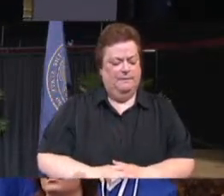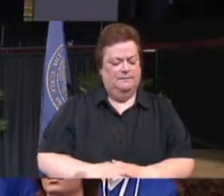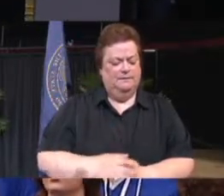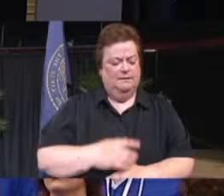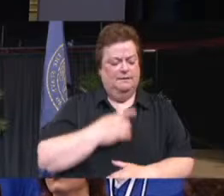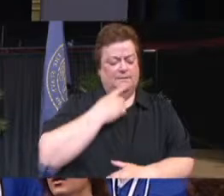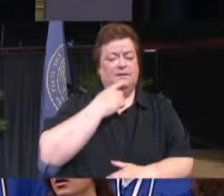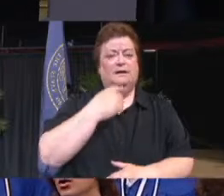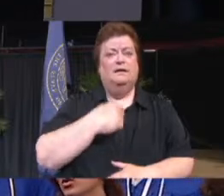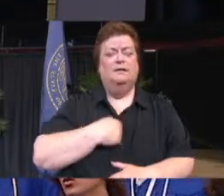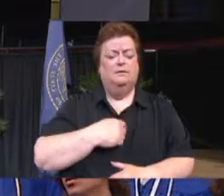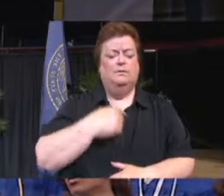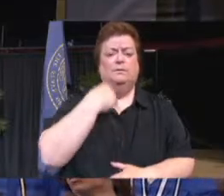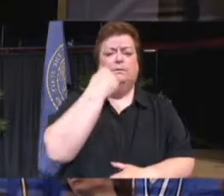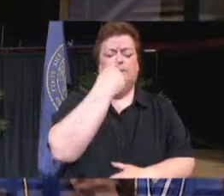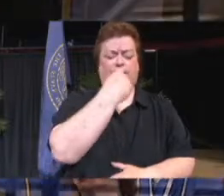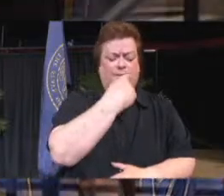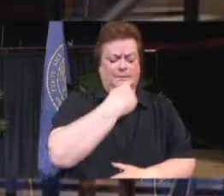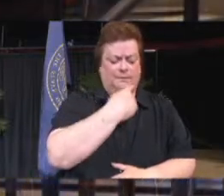own. Tell me